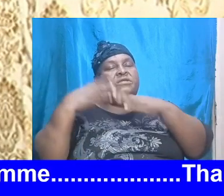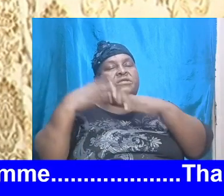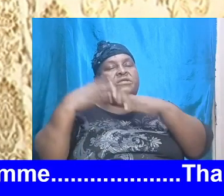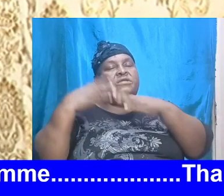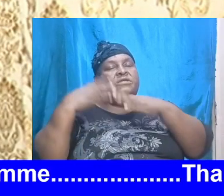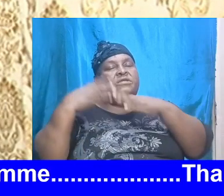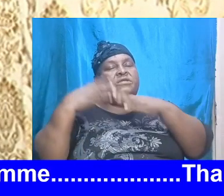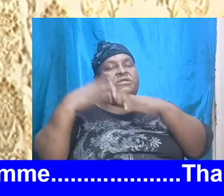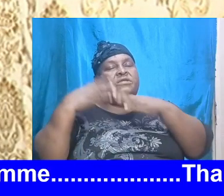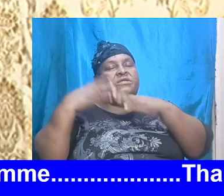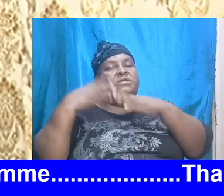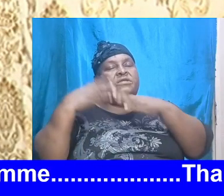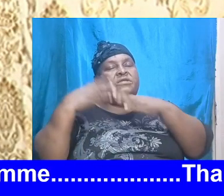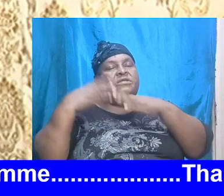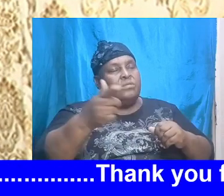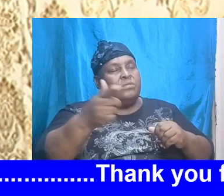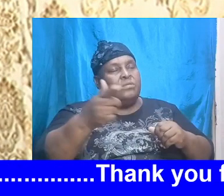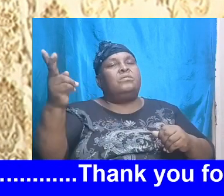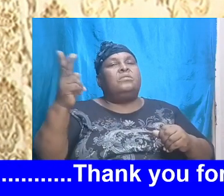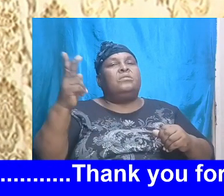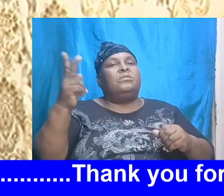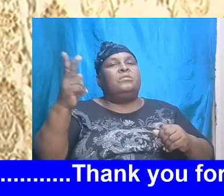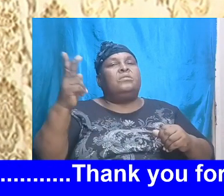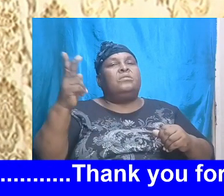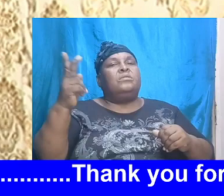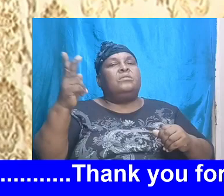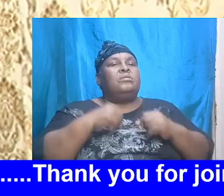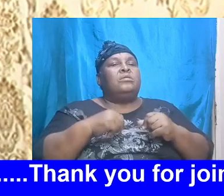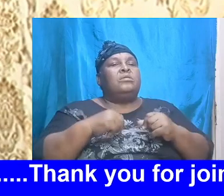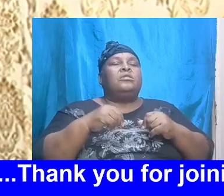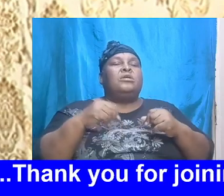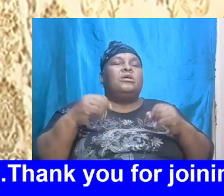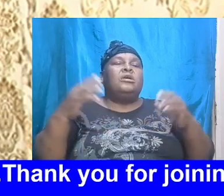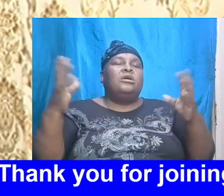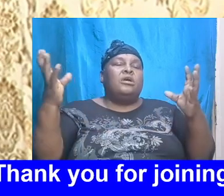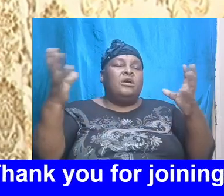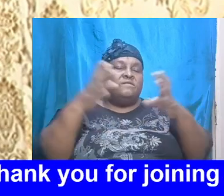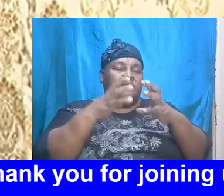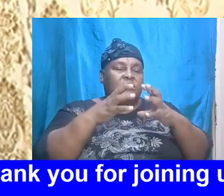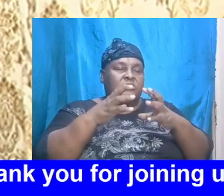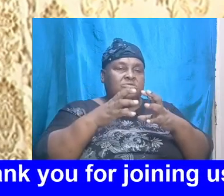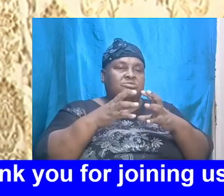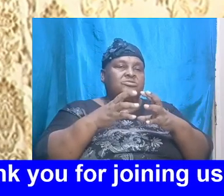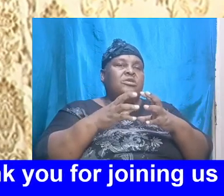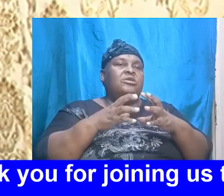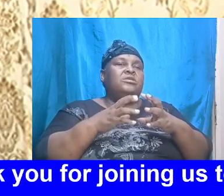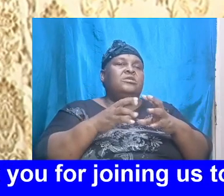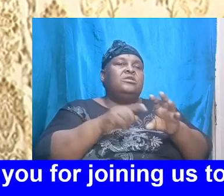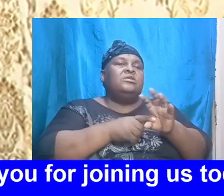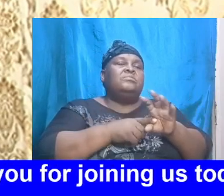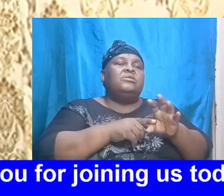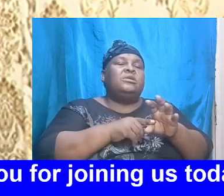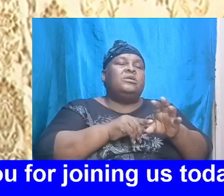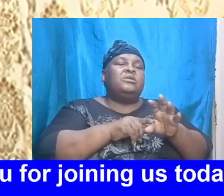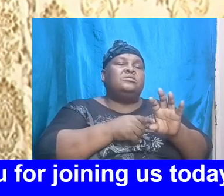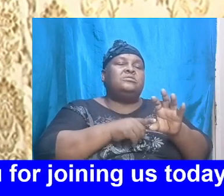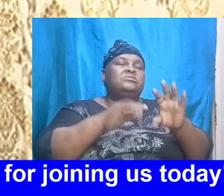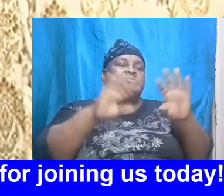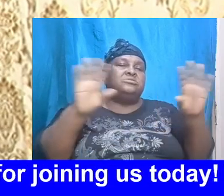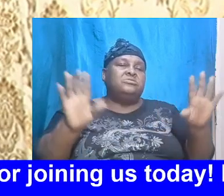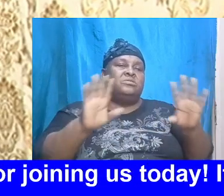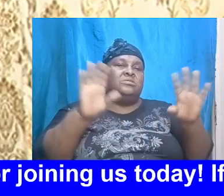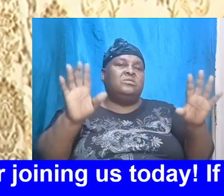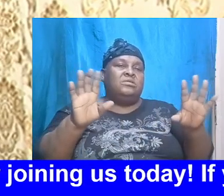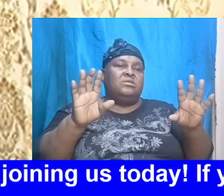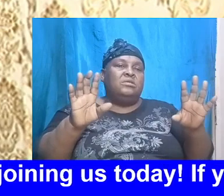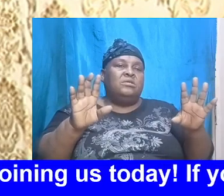Jesus. Amen. For our upcoming convention next week. As we look forward, Lord Jesus, as the convention that is taking place, even at Ascot. As we look